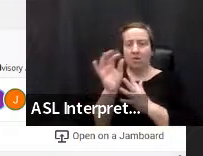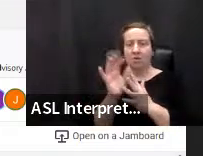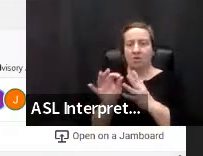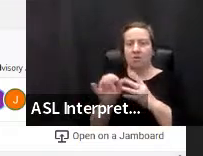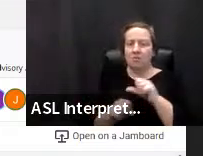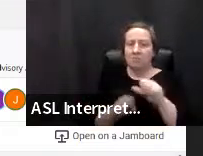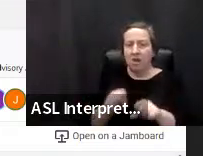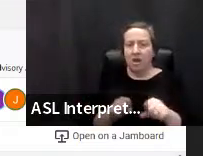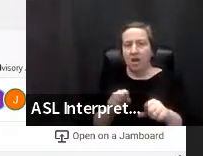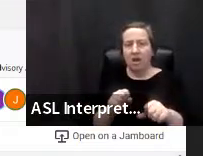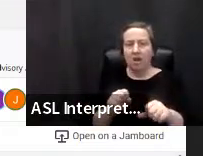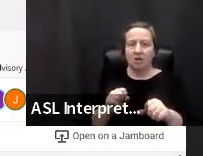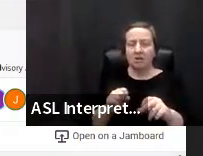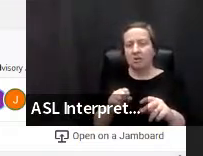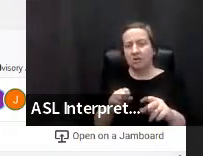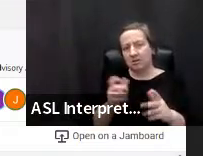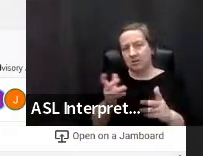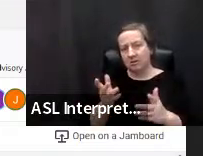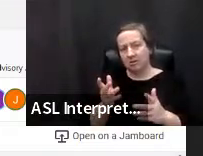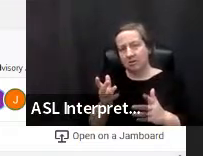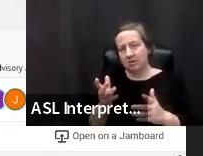are going on the lowest